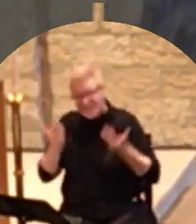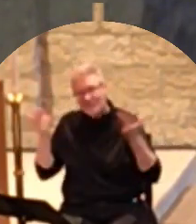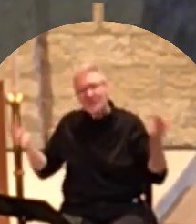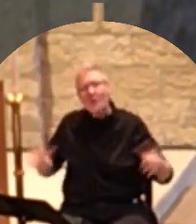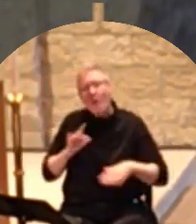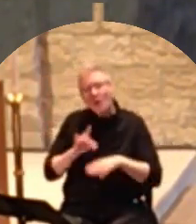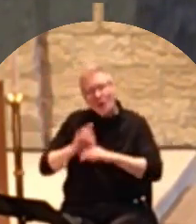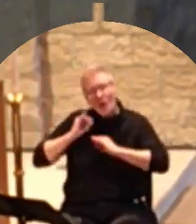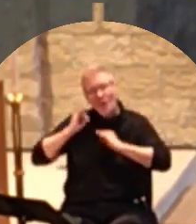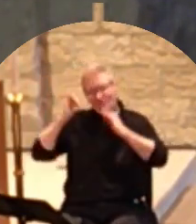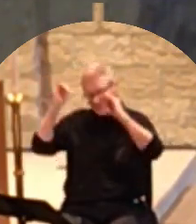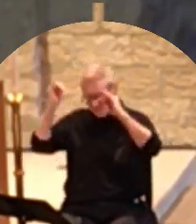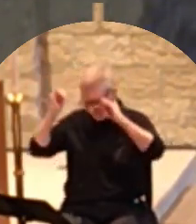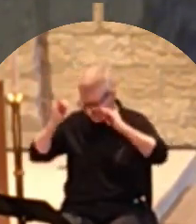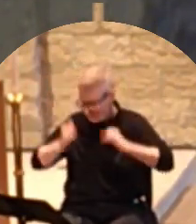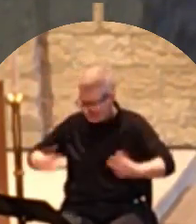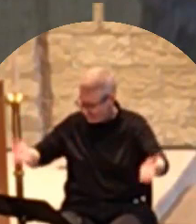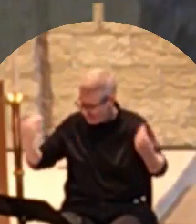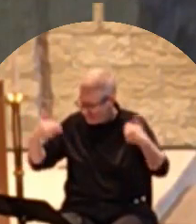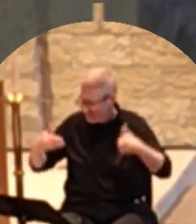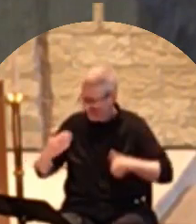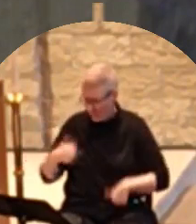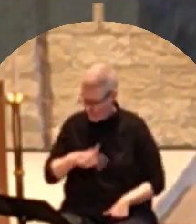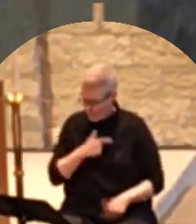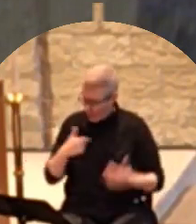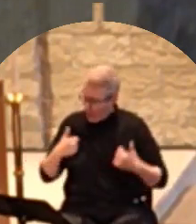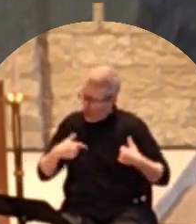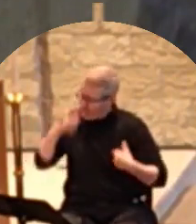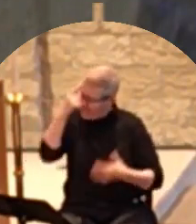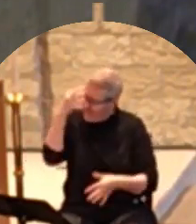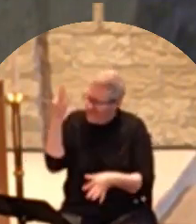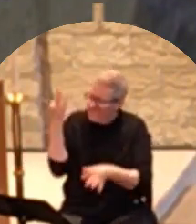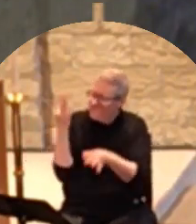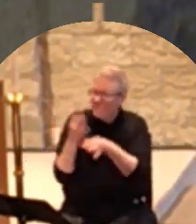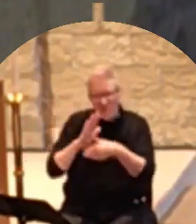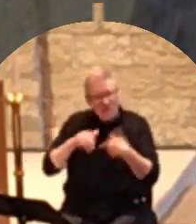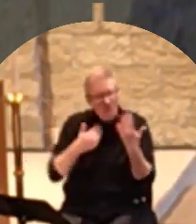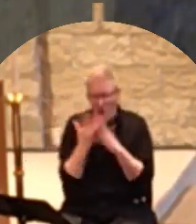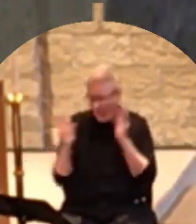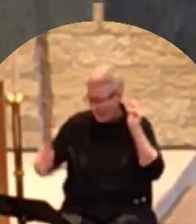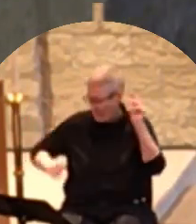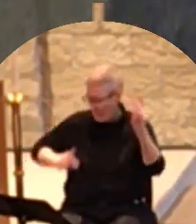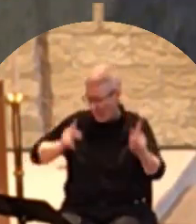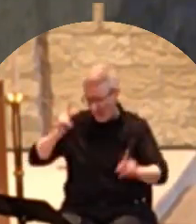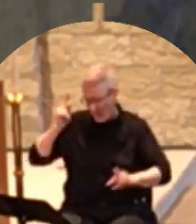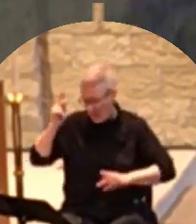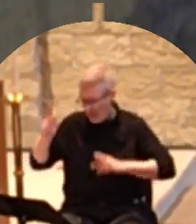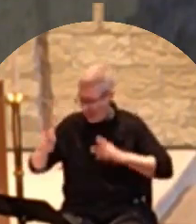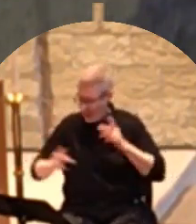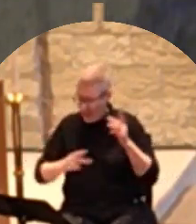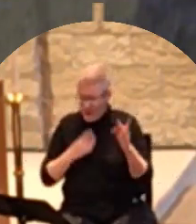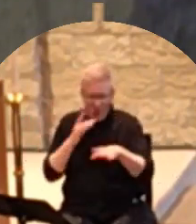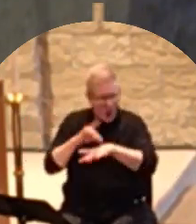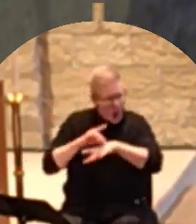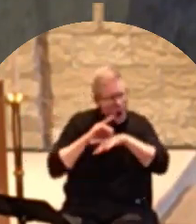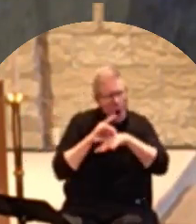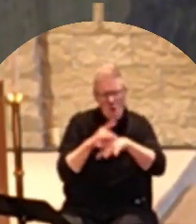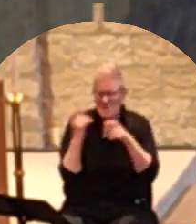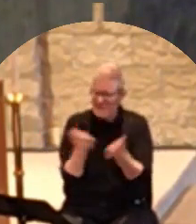Come on, we have faith in humankind and respect for what is